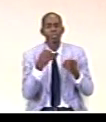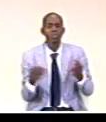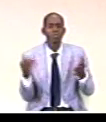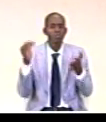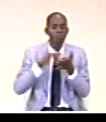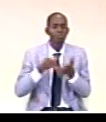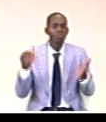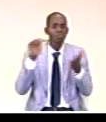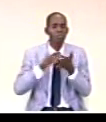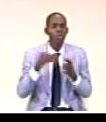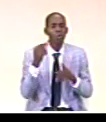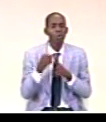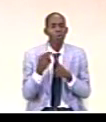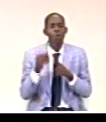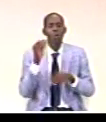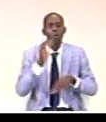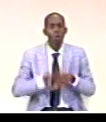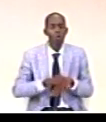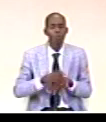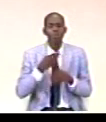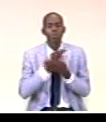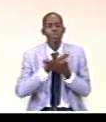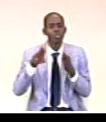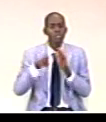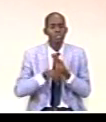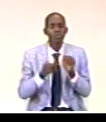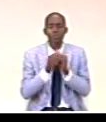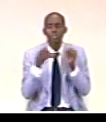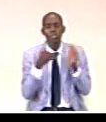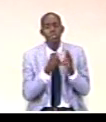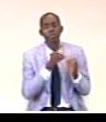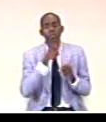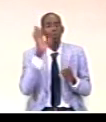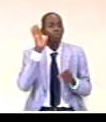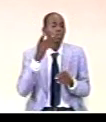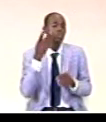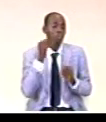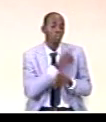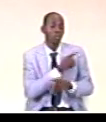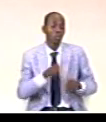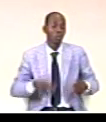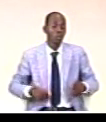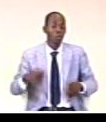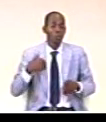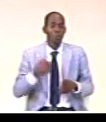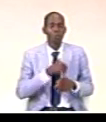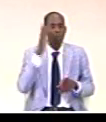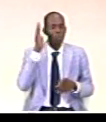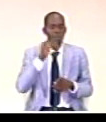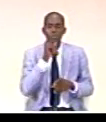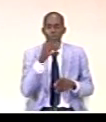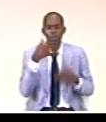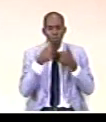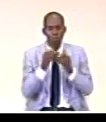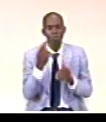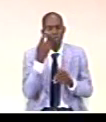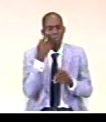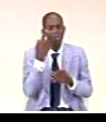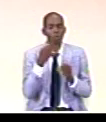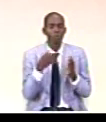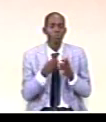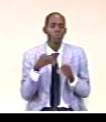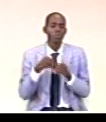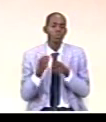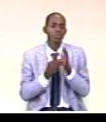man shall see the Lord, the cardinal truth of the scripture, will not lose it. Will not lose sight of it in Jesus' name. Father, will not